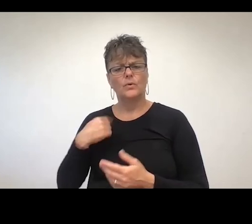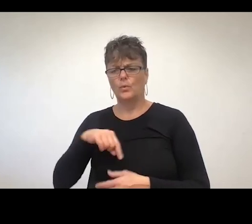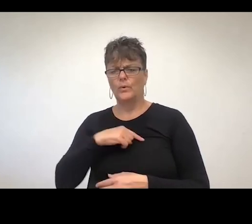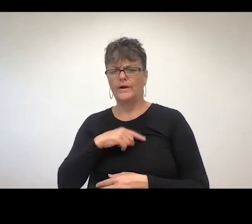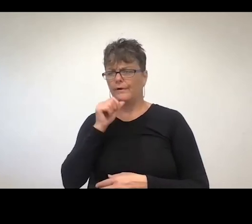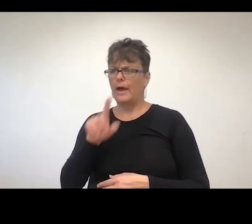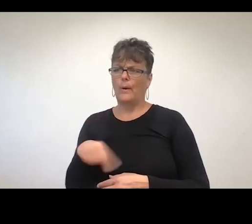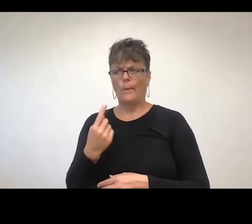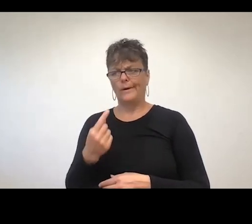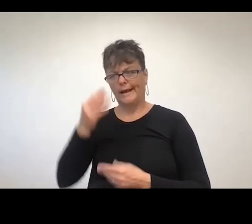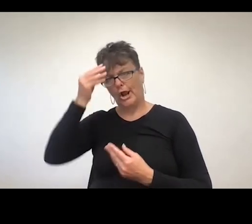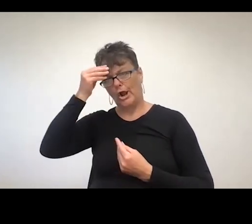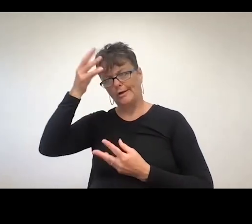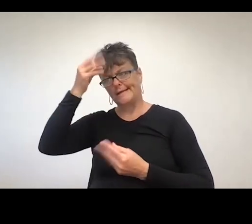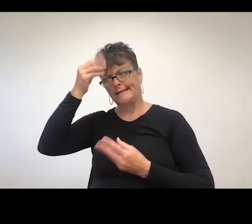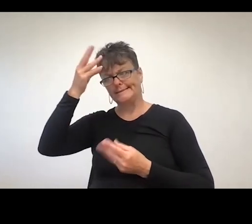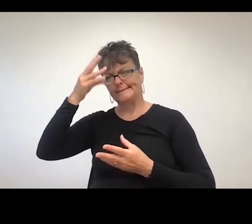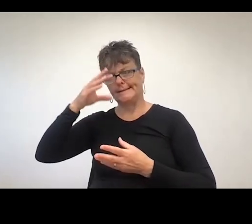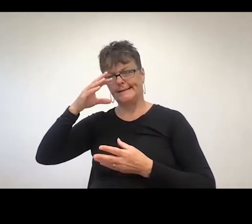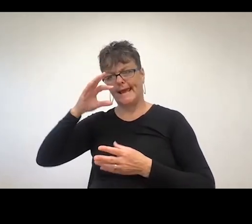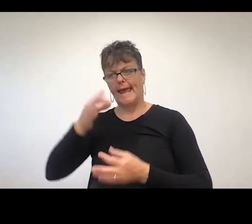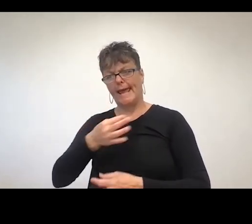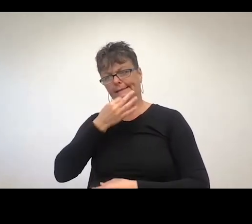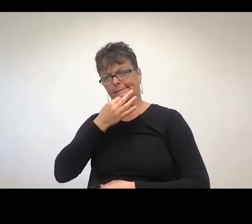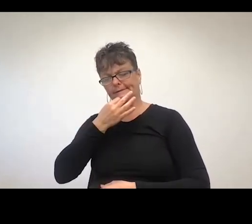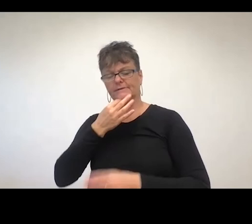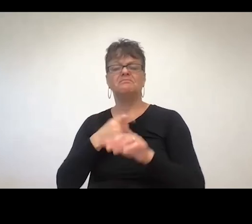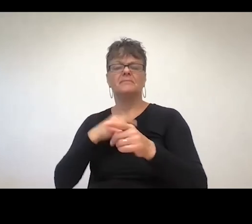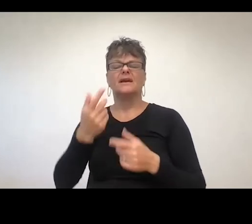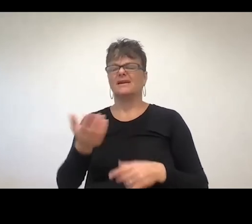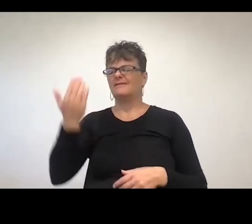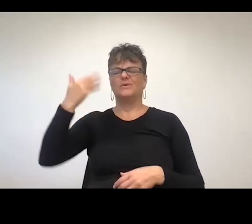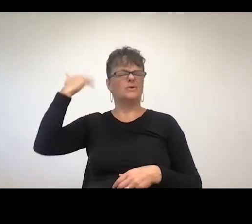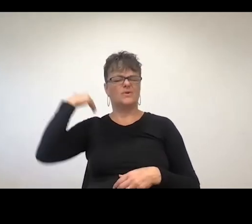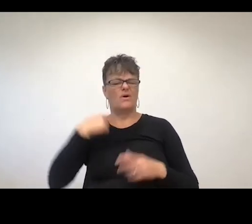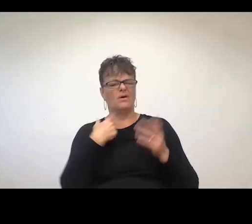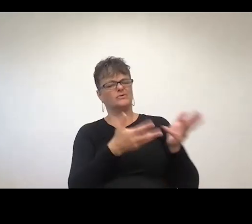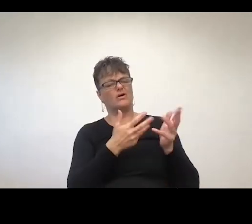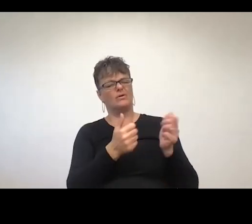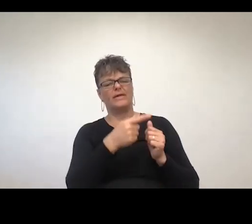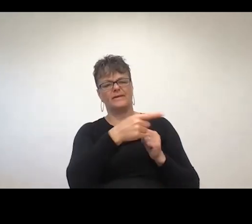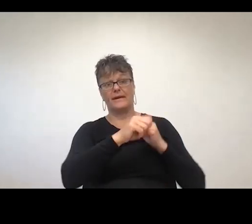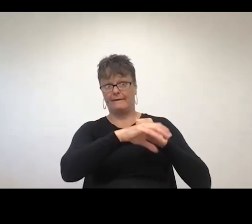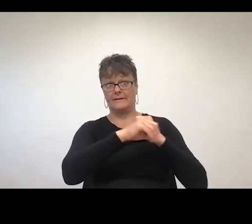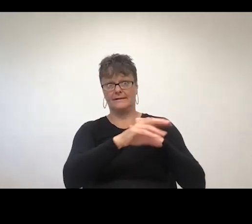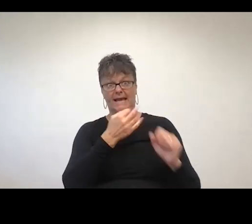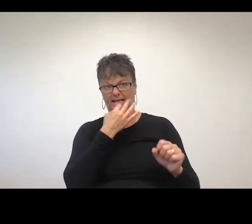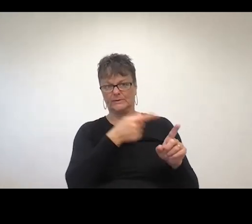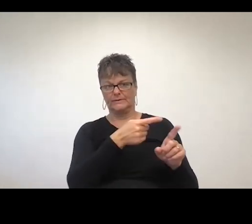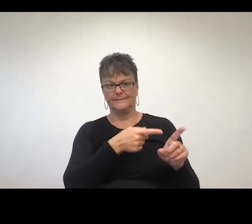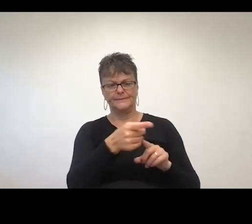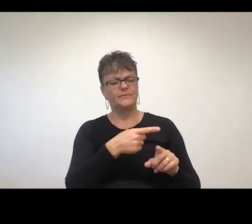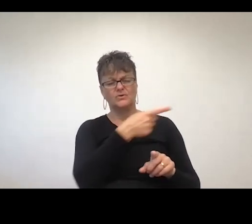our students. I was talking with an advertising instructor a few years back, and she said it great. She said, I don't